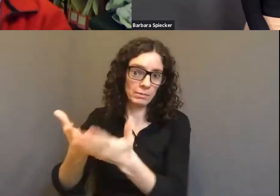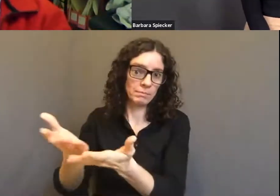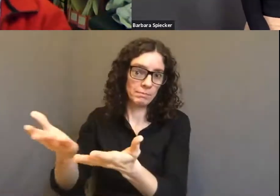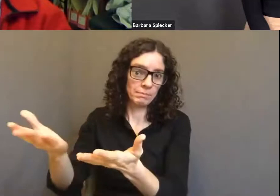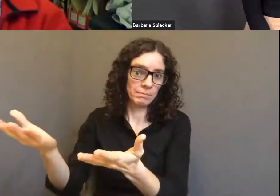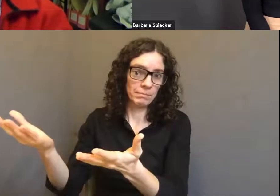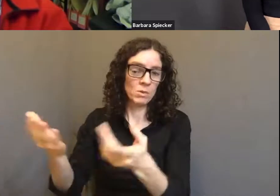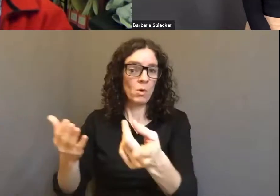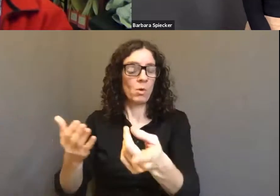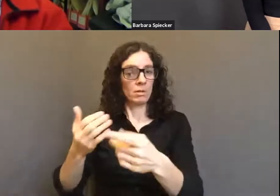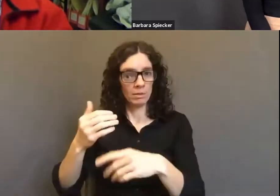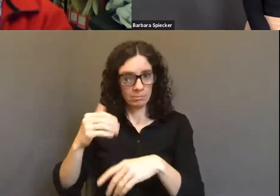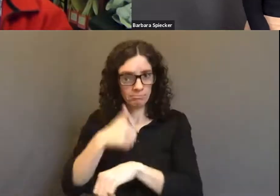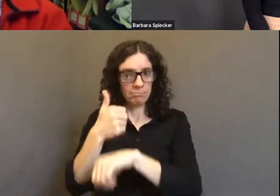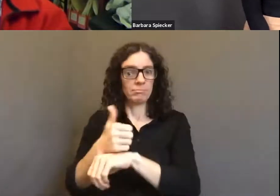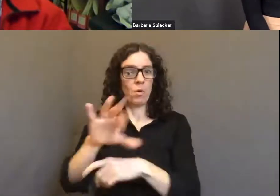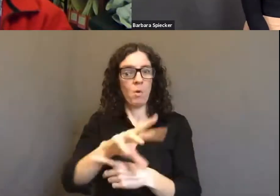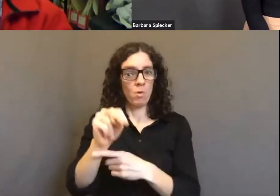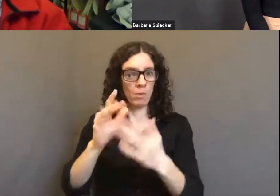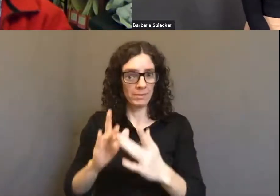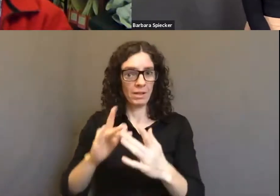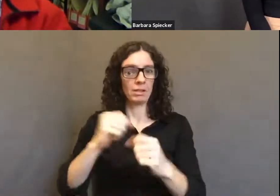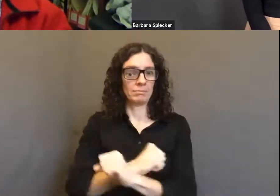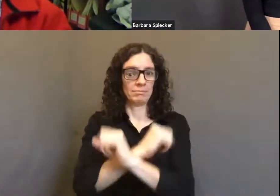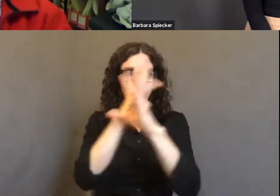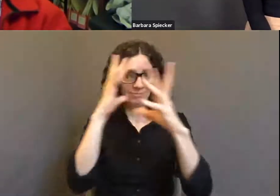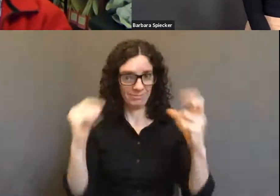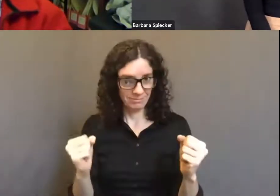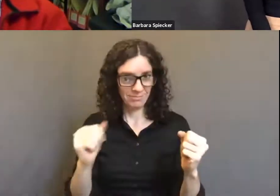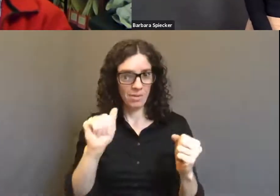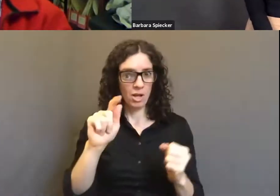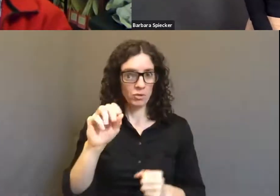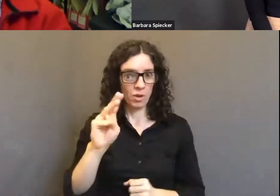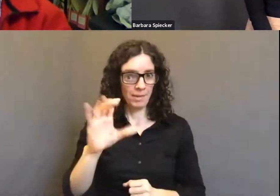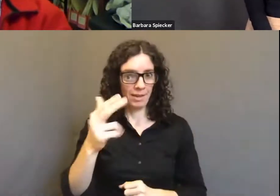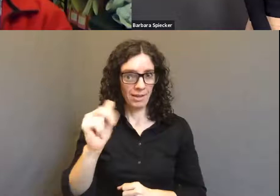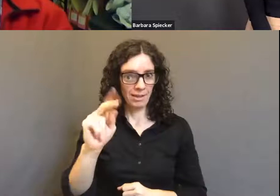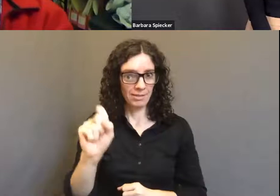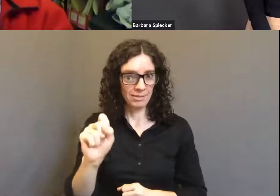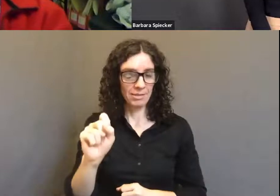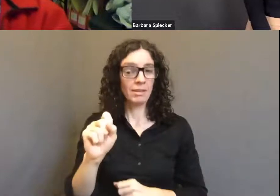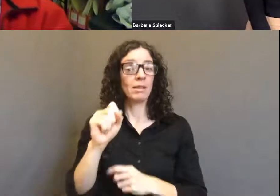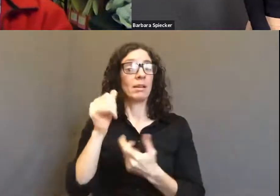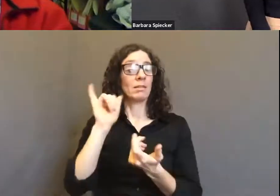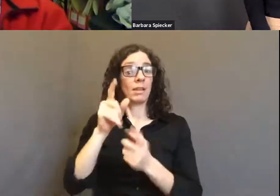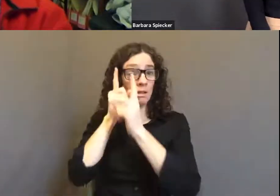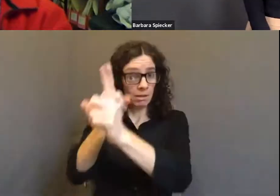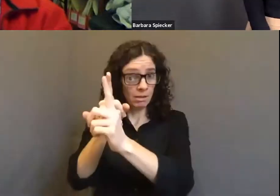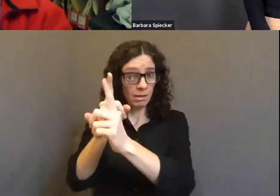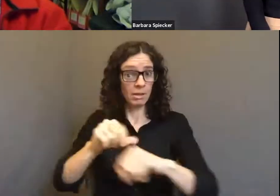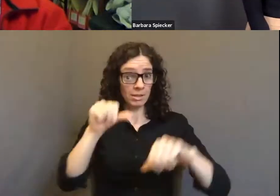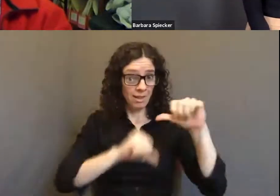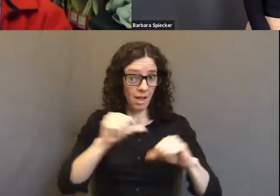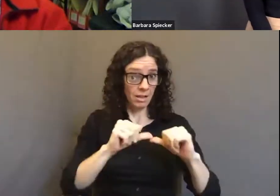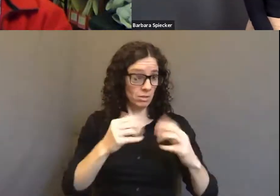own website, Atomic Hands, which is aimed at bringing science to people in the deaf